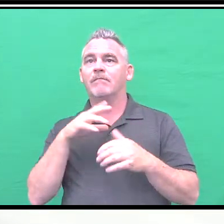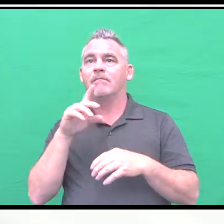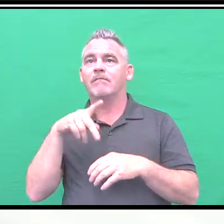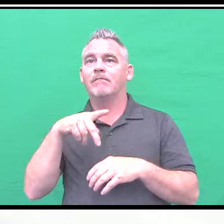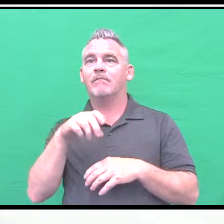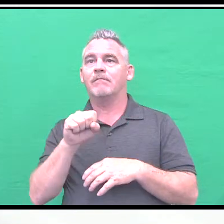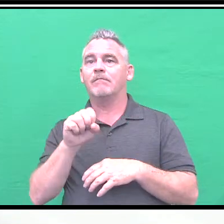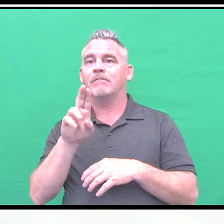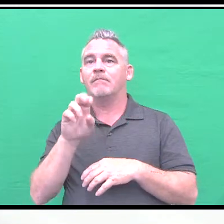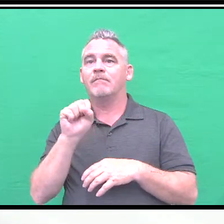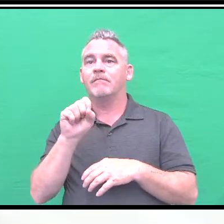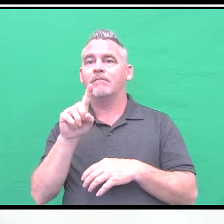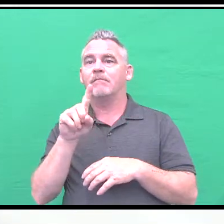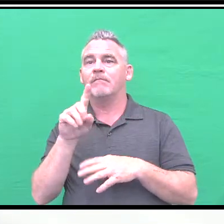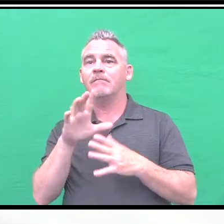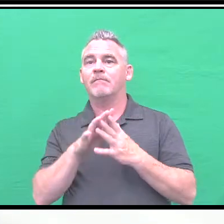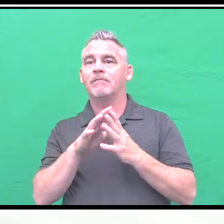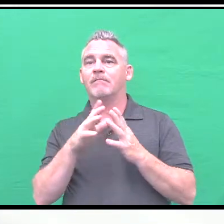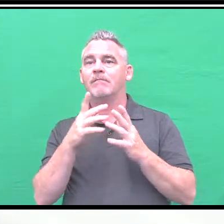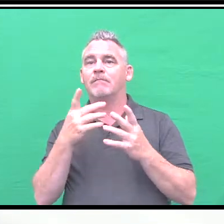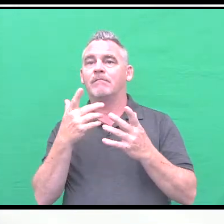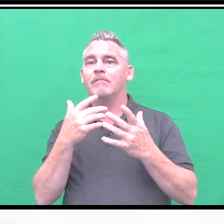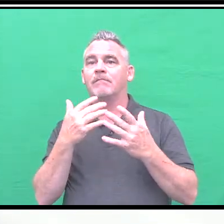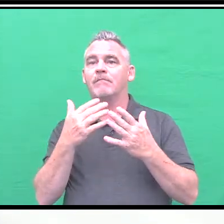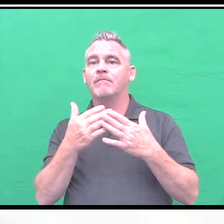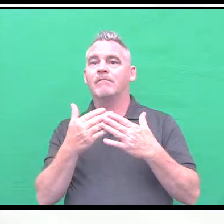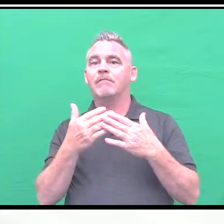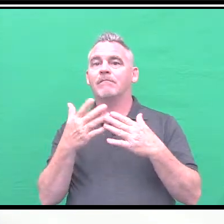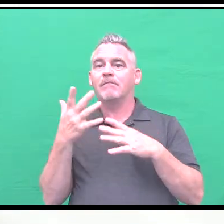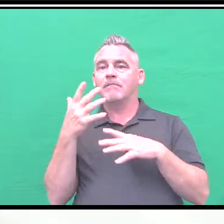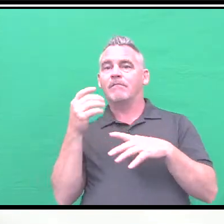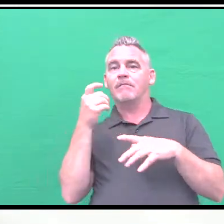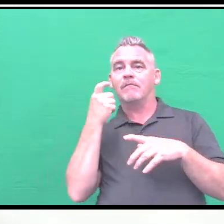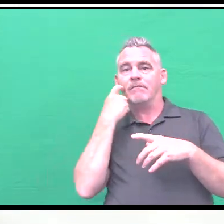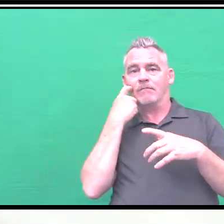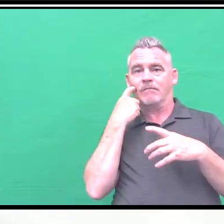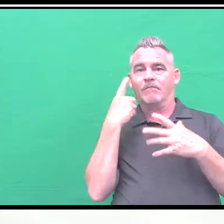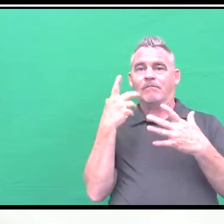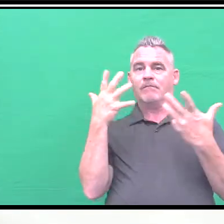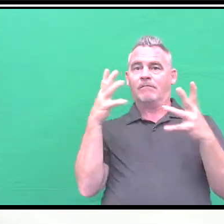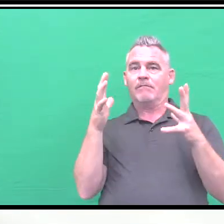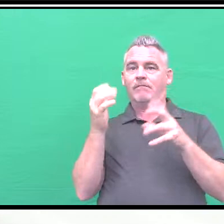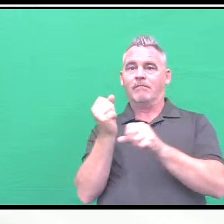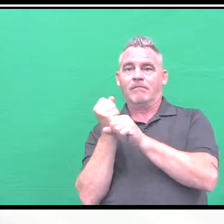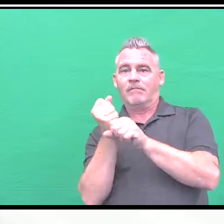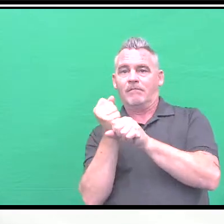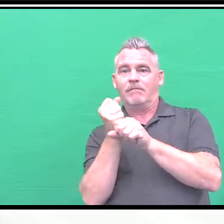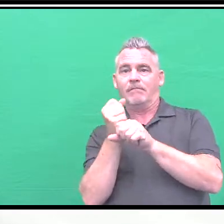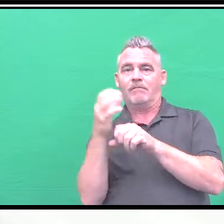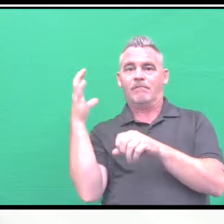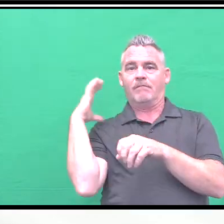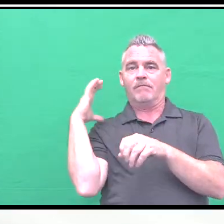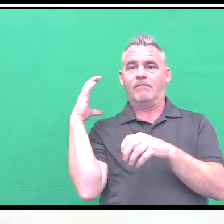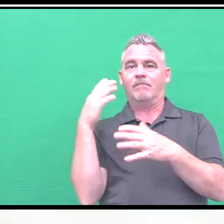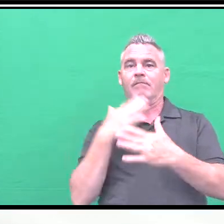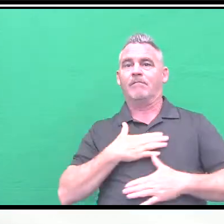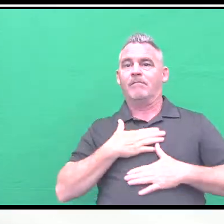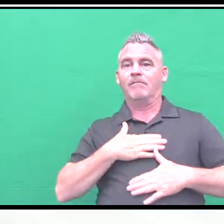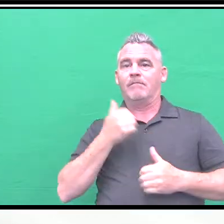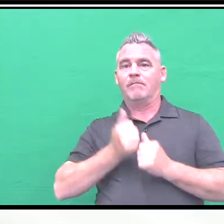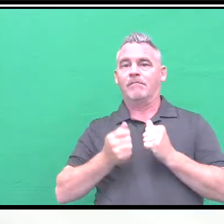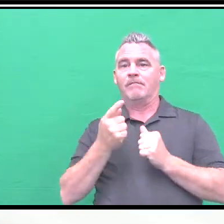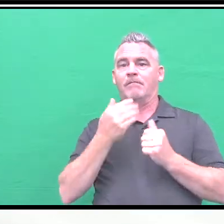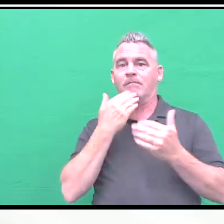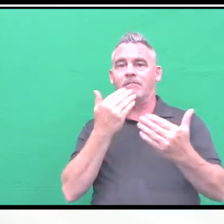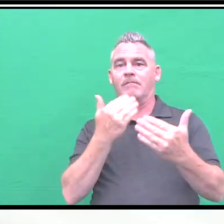I'm literally just getting off the softball field, and I appreciate everybody. Thank you so much. Well, thank you. Well, stay up here